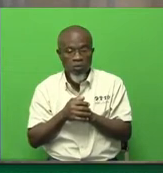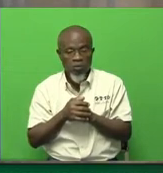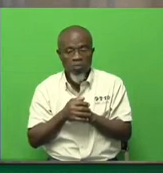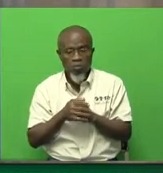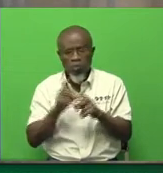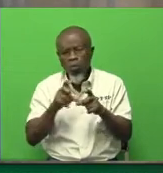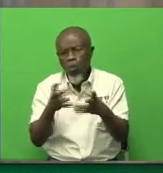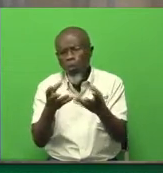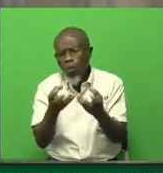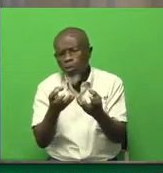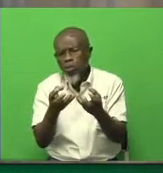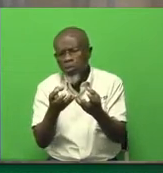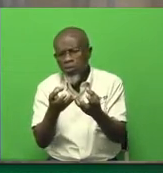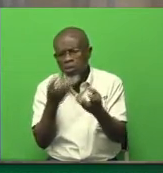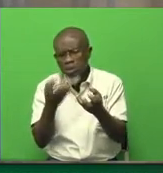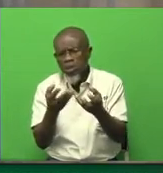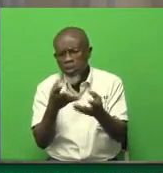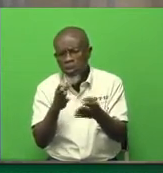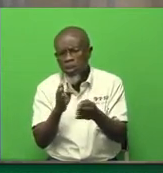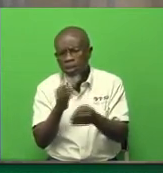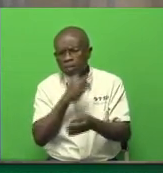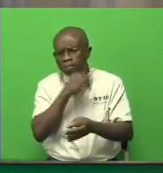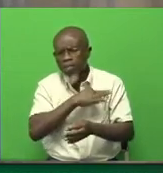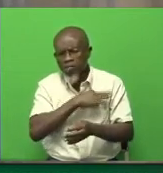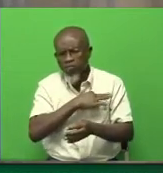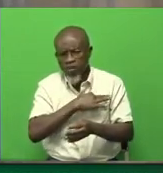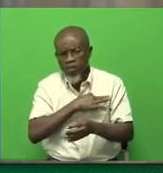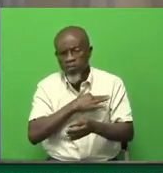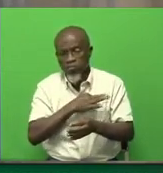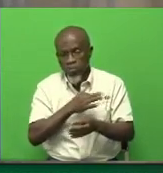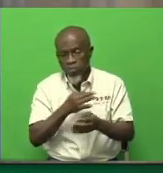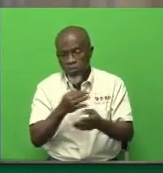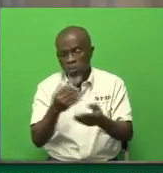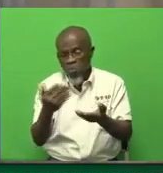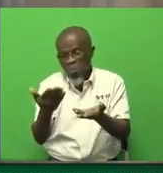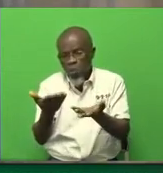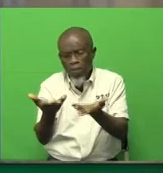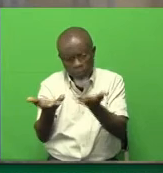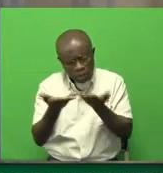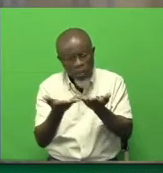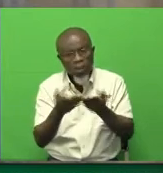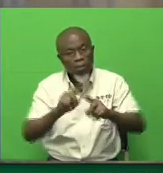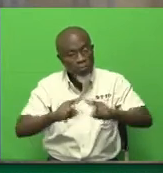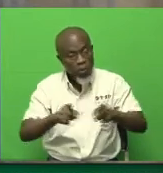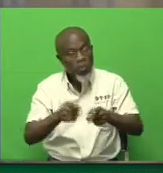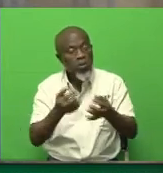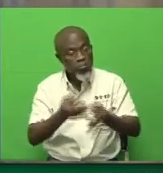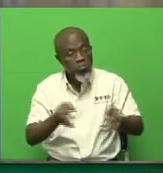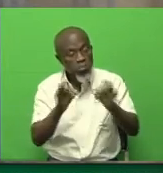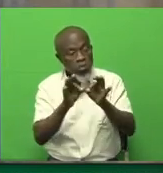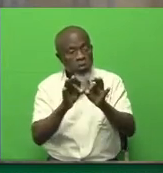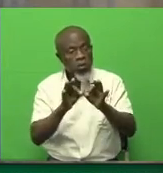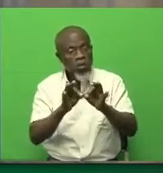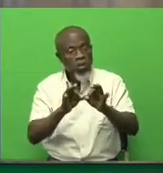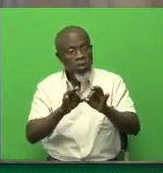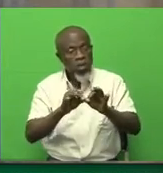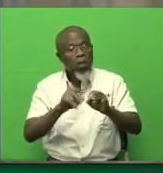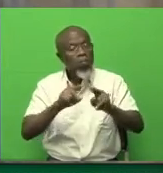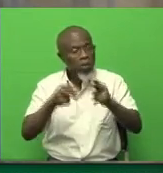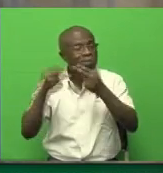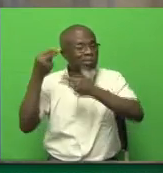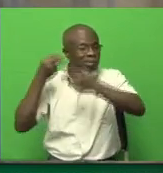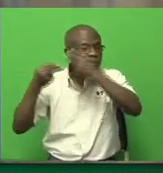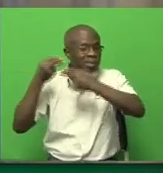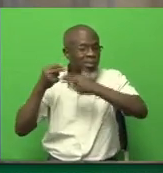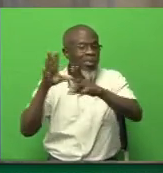the same company I'm quoting from was the enhanced proposal is welcome historically obtaining such